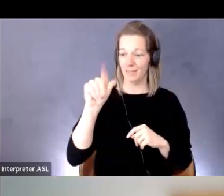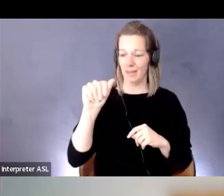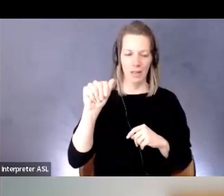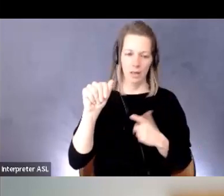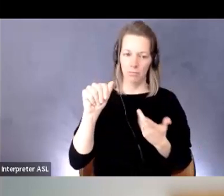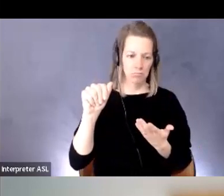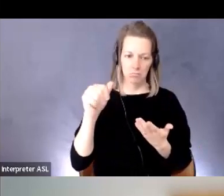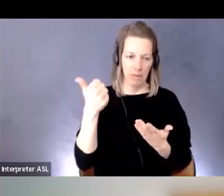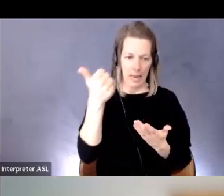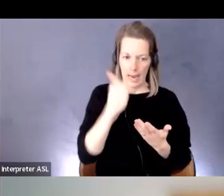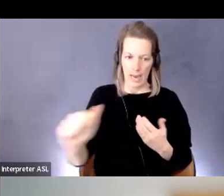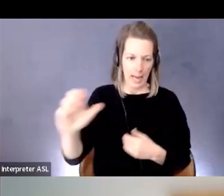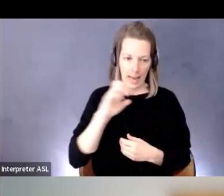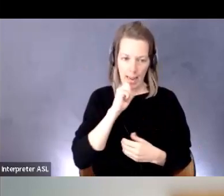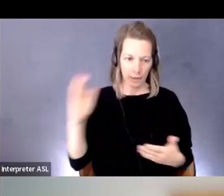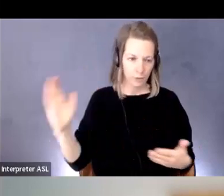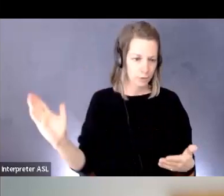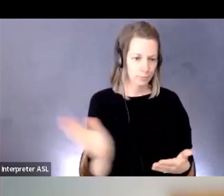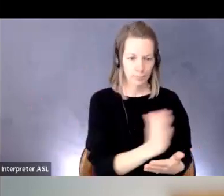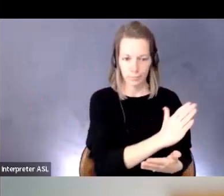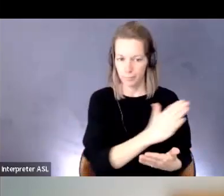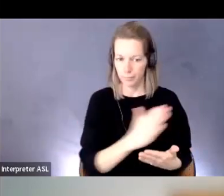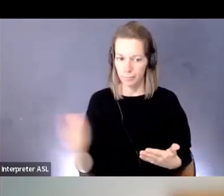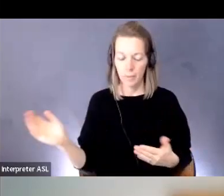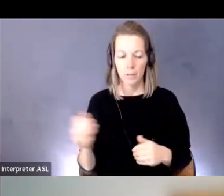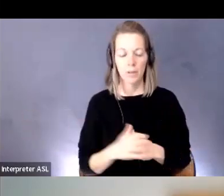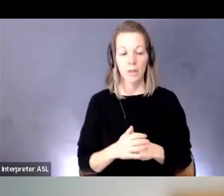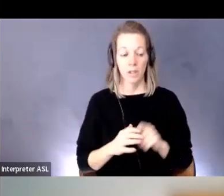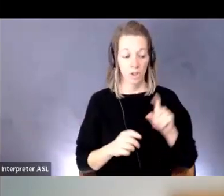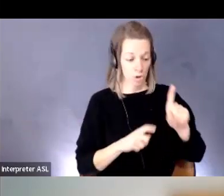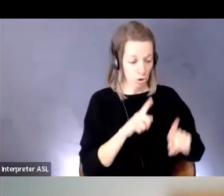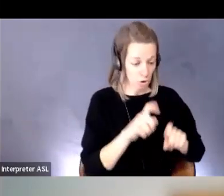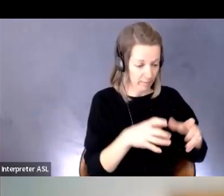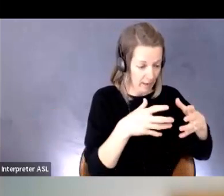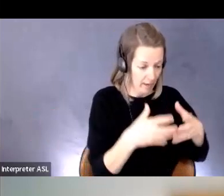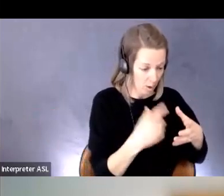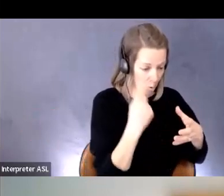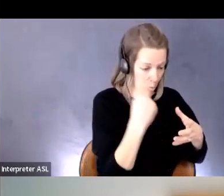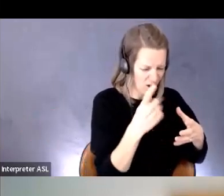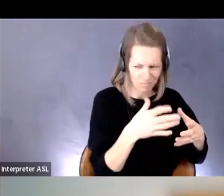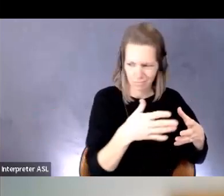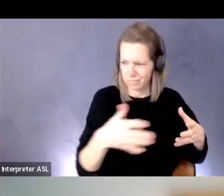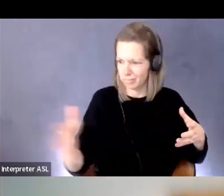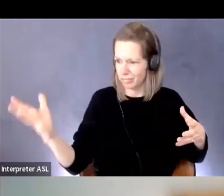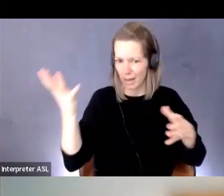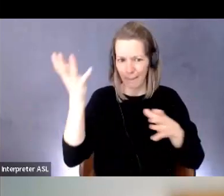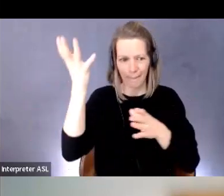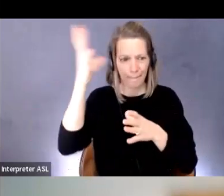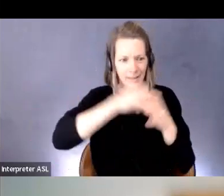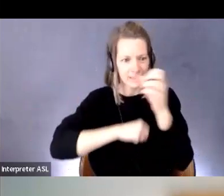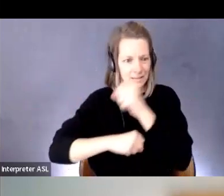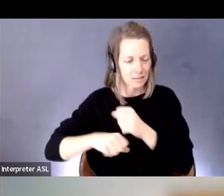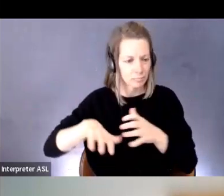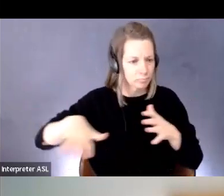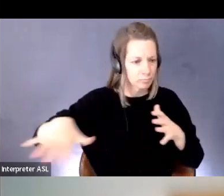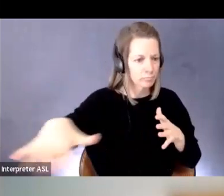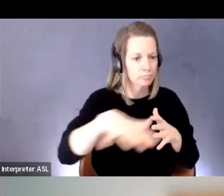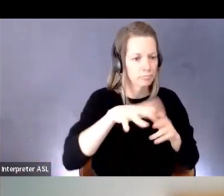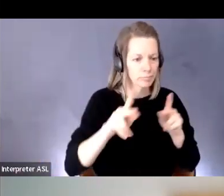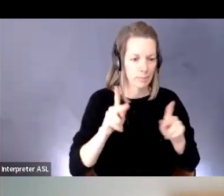does occur at any point in our lives. Surveying just one age group misses out on big parts of our population.